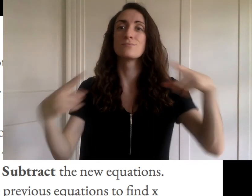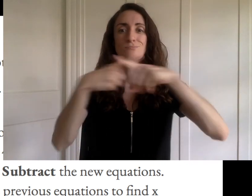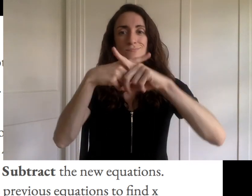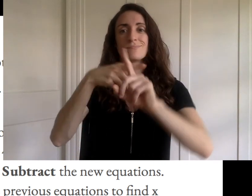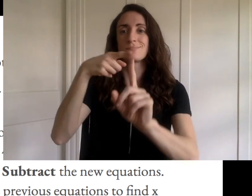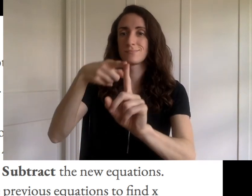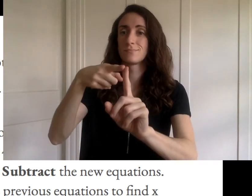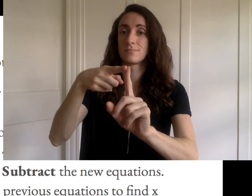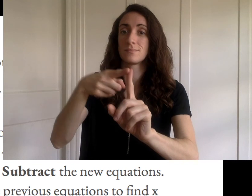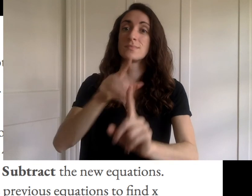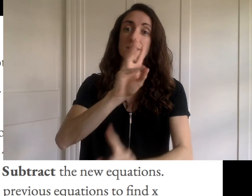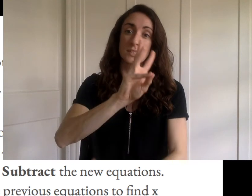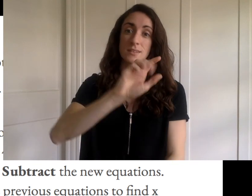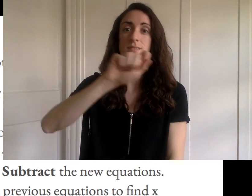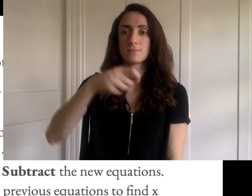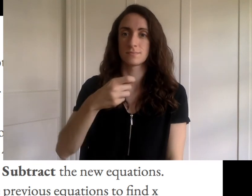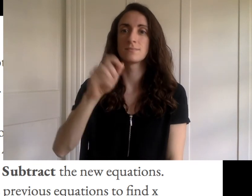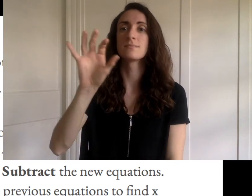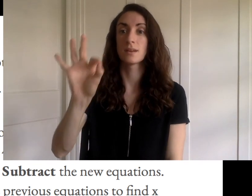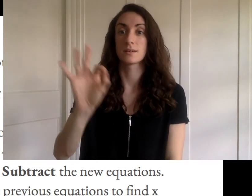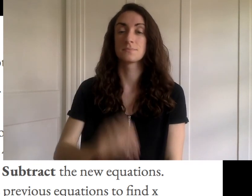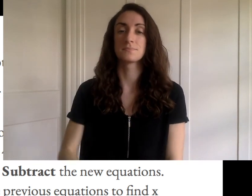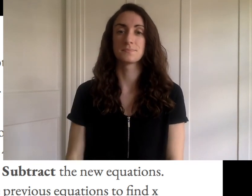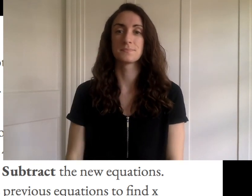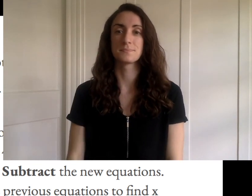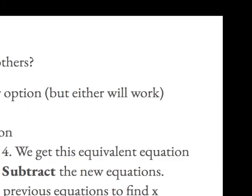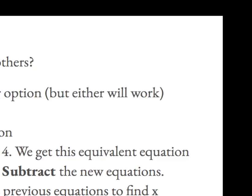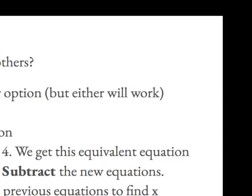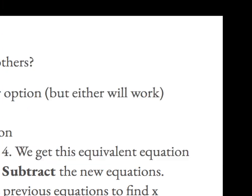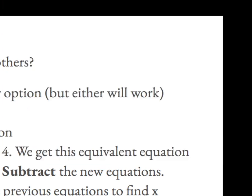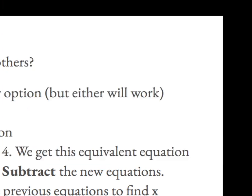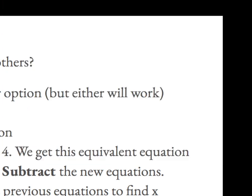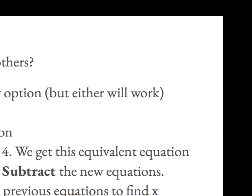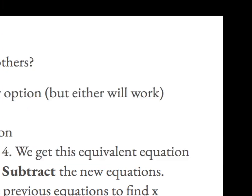these equations intersect is the point 6, 9.